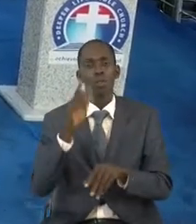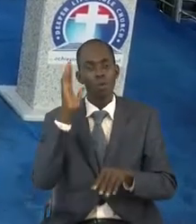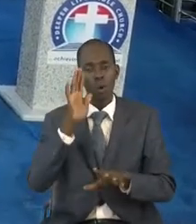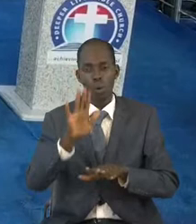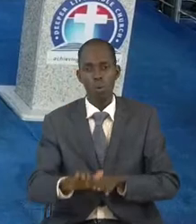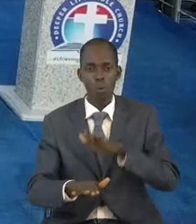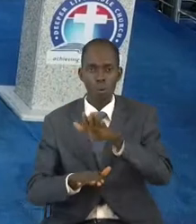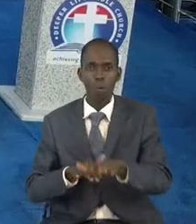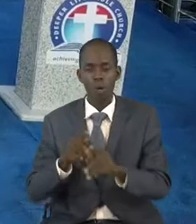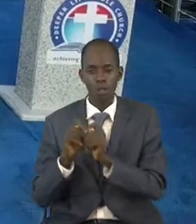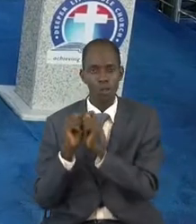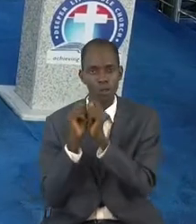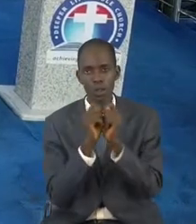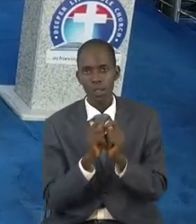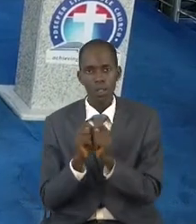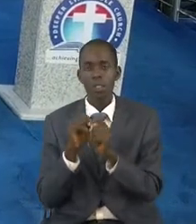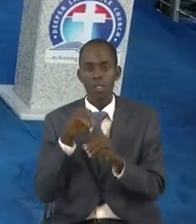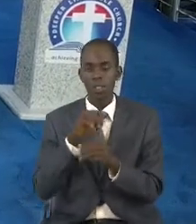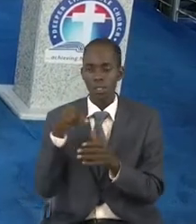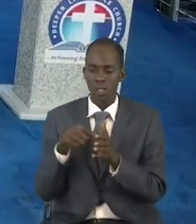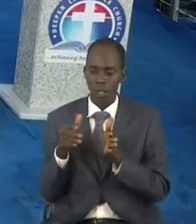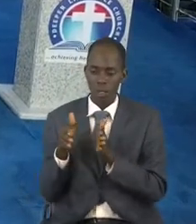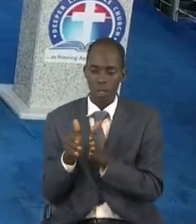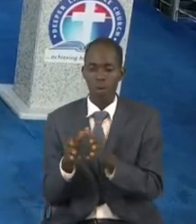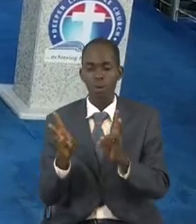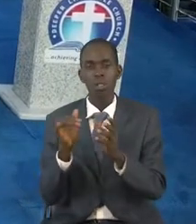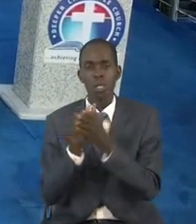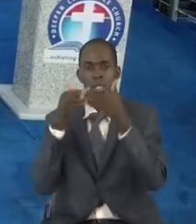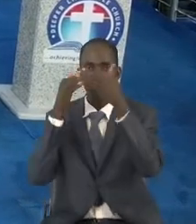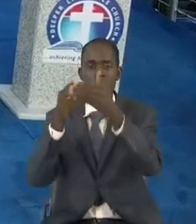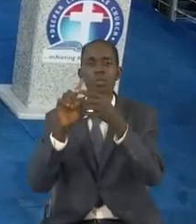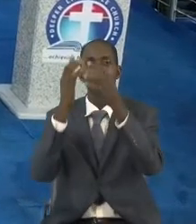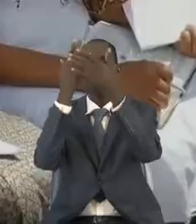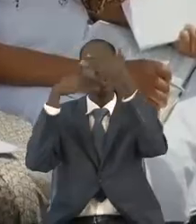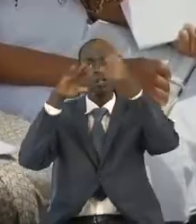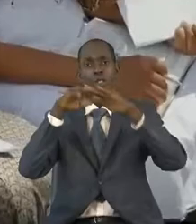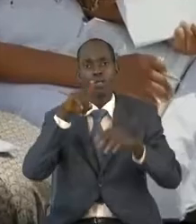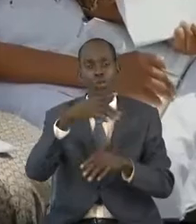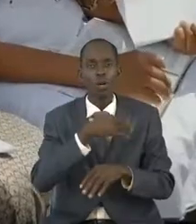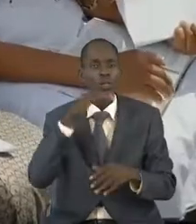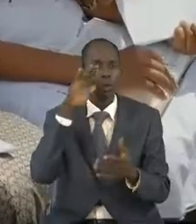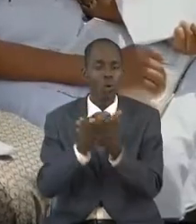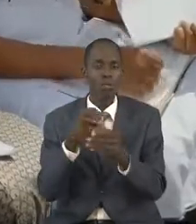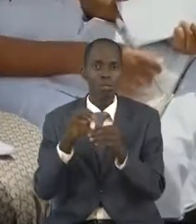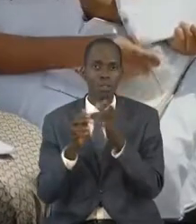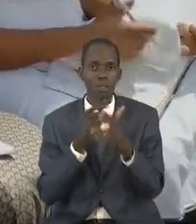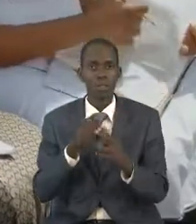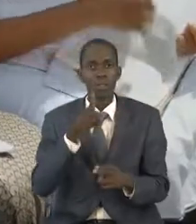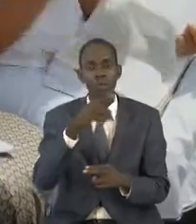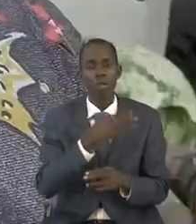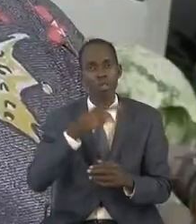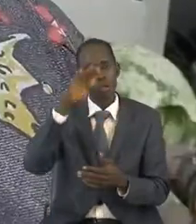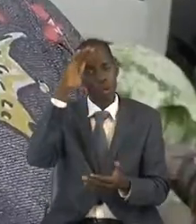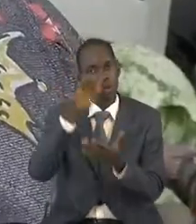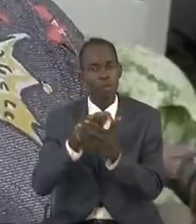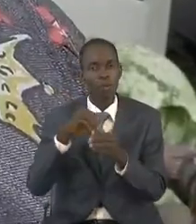in this narrow path that leads to heaven. Amen. You and your wife. Amen. You and your husband.